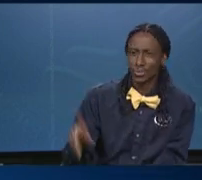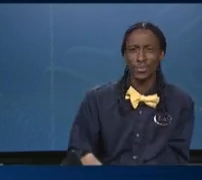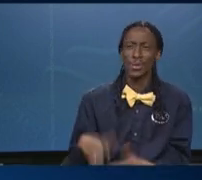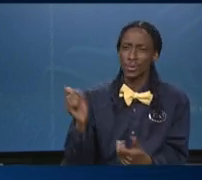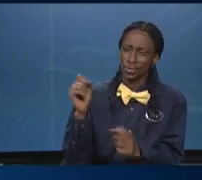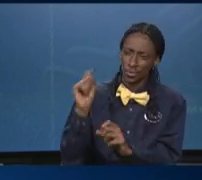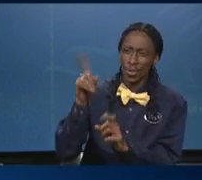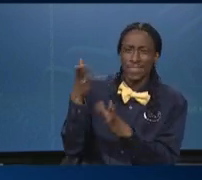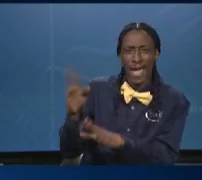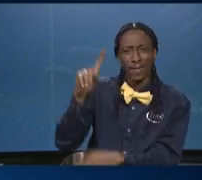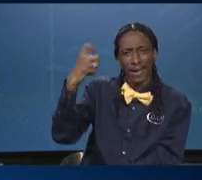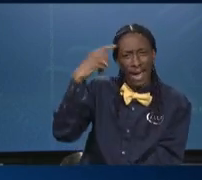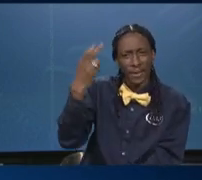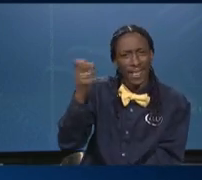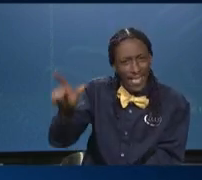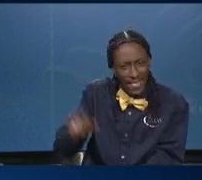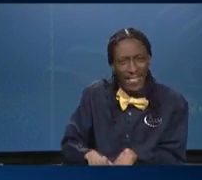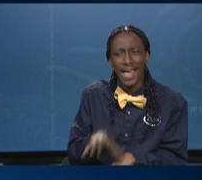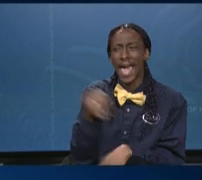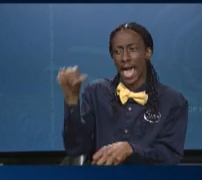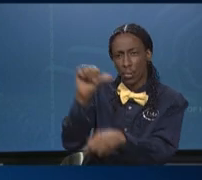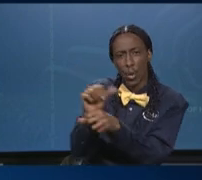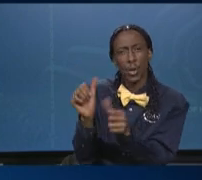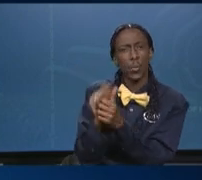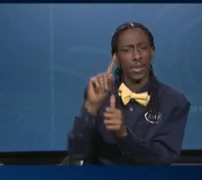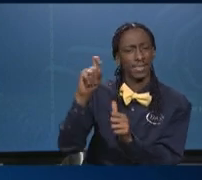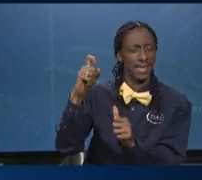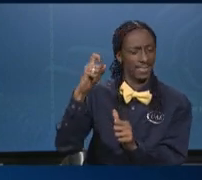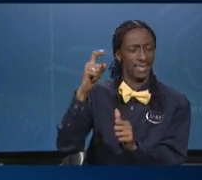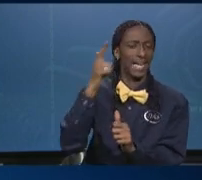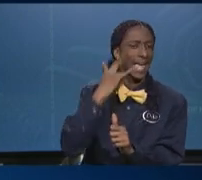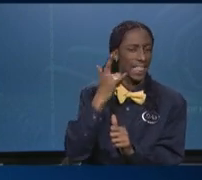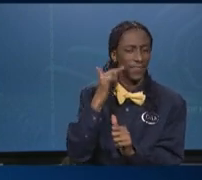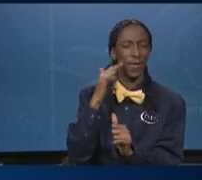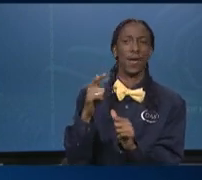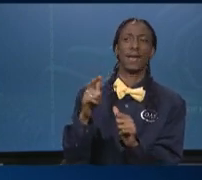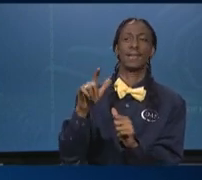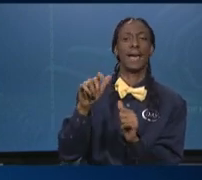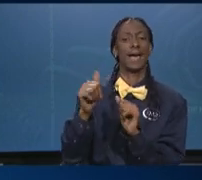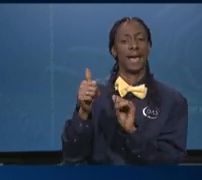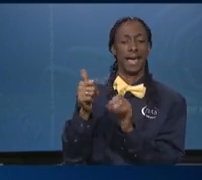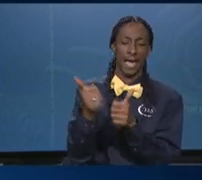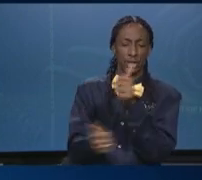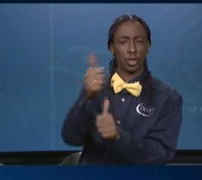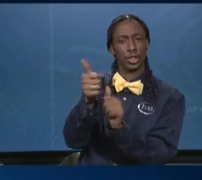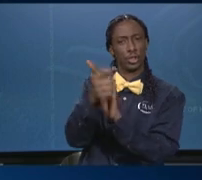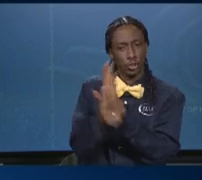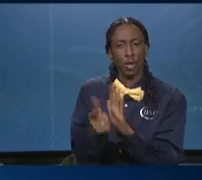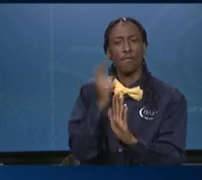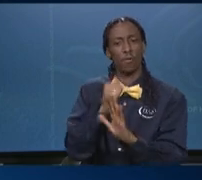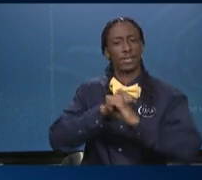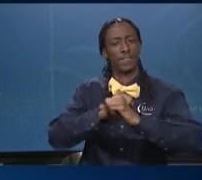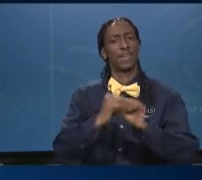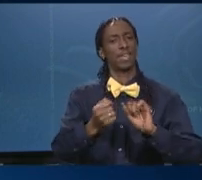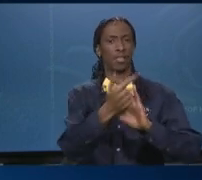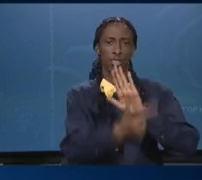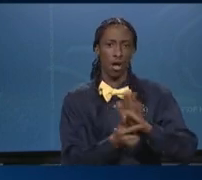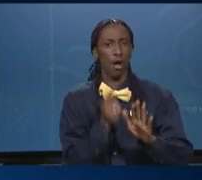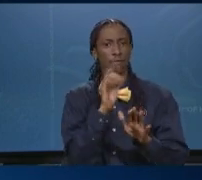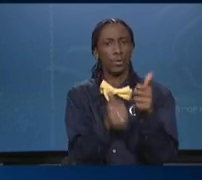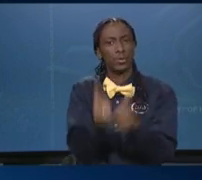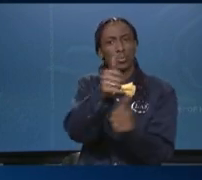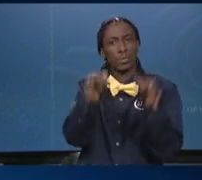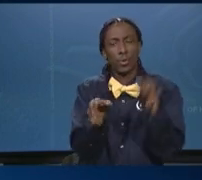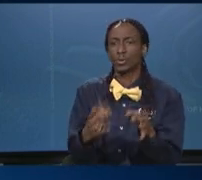Capitol Hill and working with the California Attorney General's office to defend the law before the Supreme Court. So thank you for everything